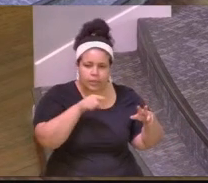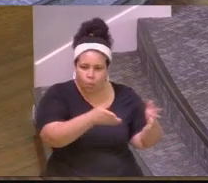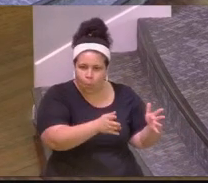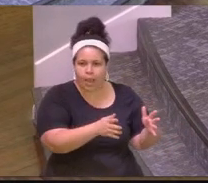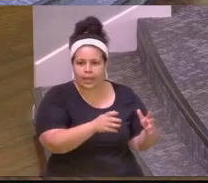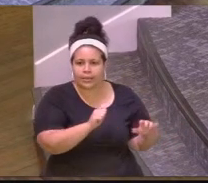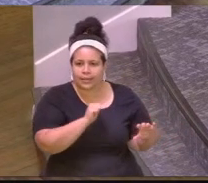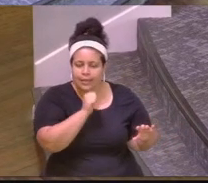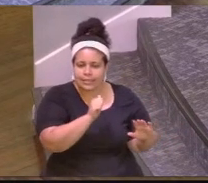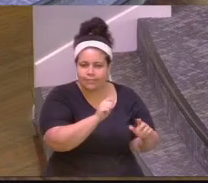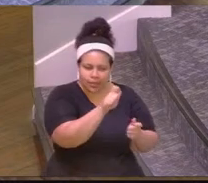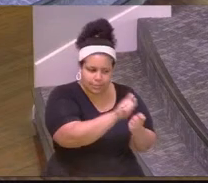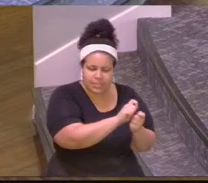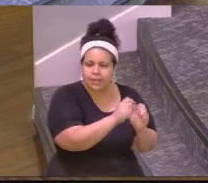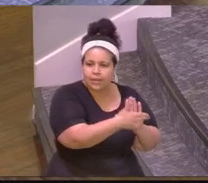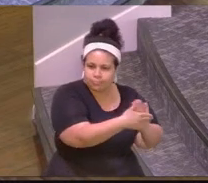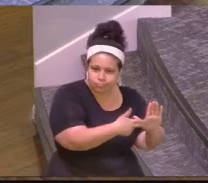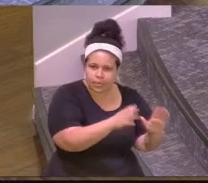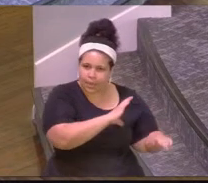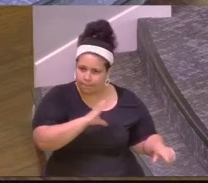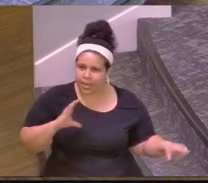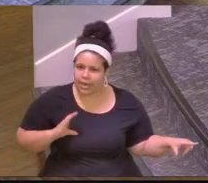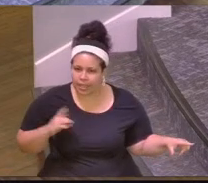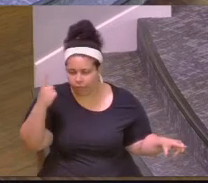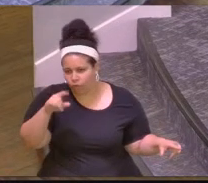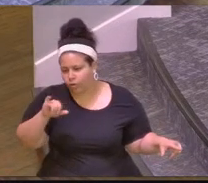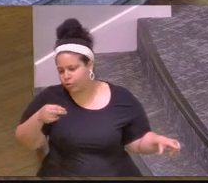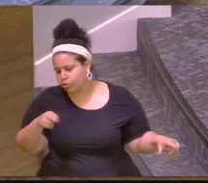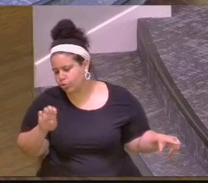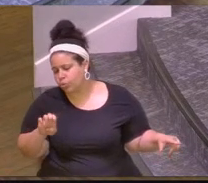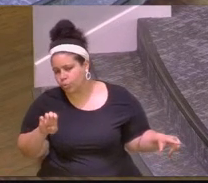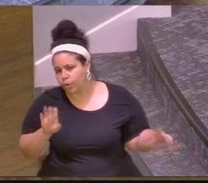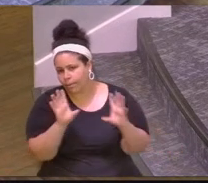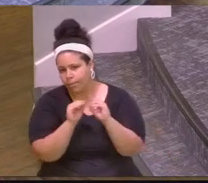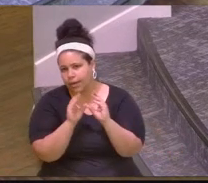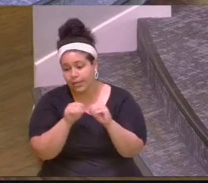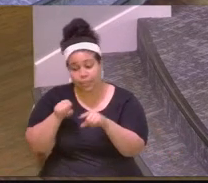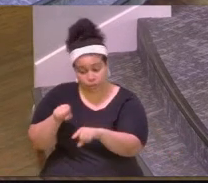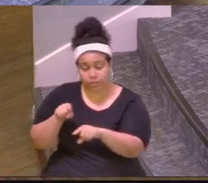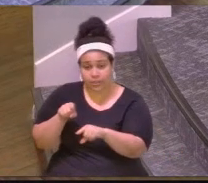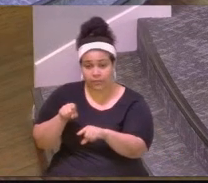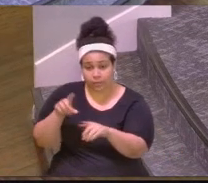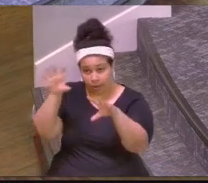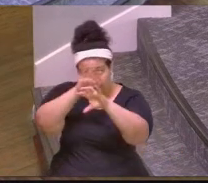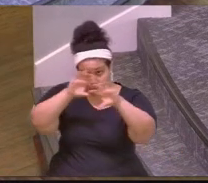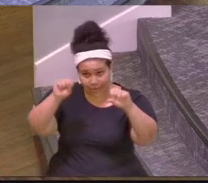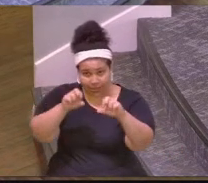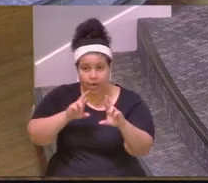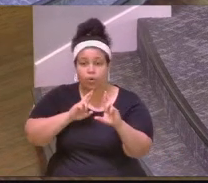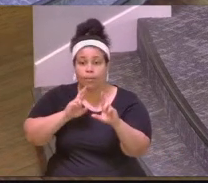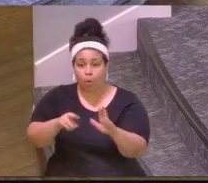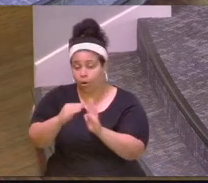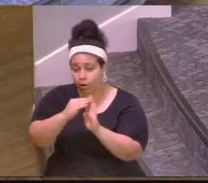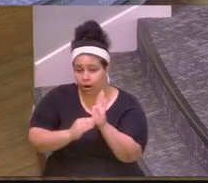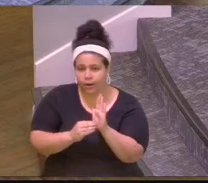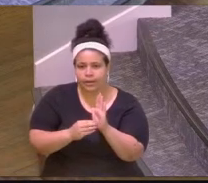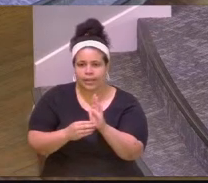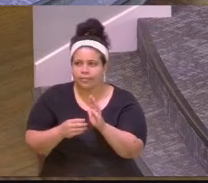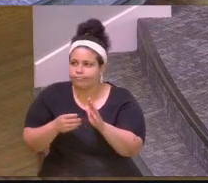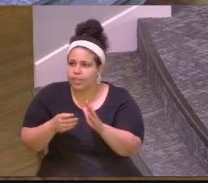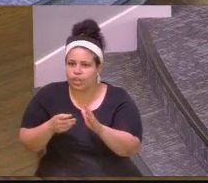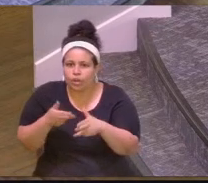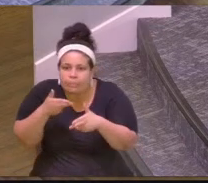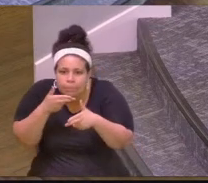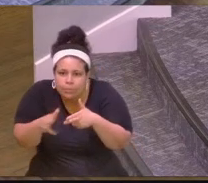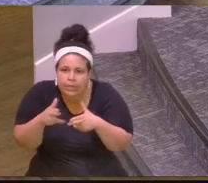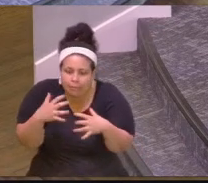that at our June meeting, she can, in her board president report, just give a quick overview of the information she was going to